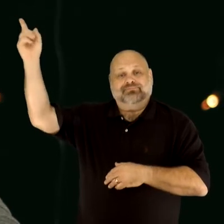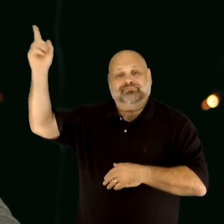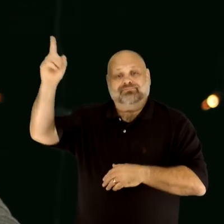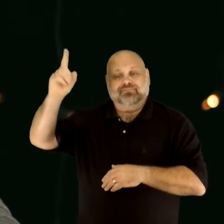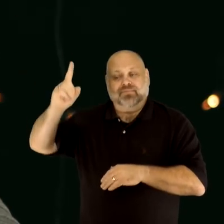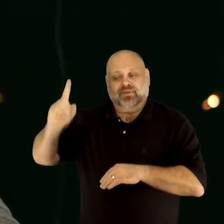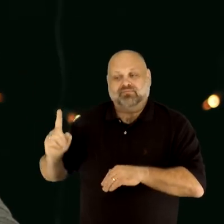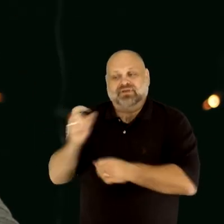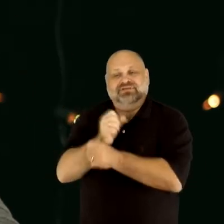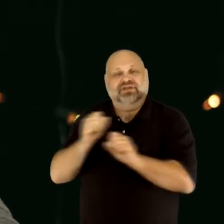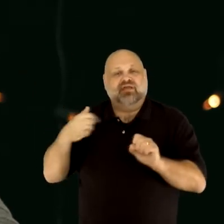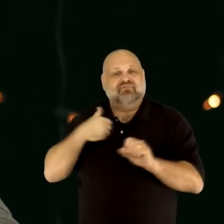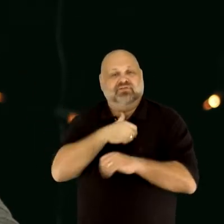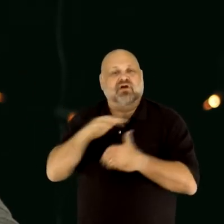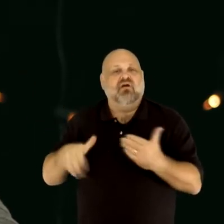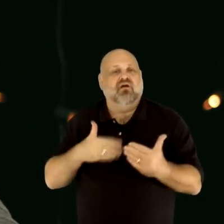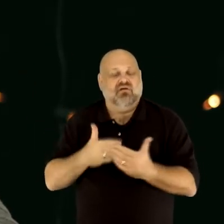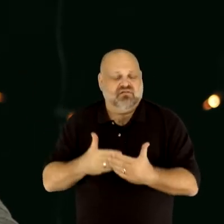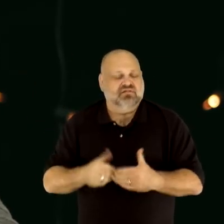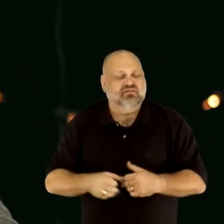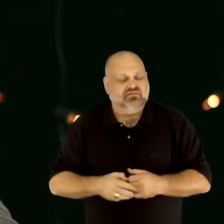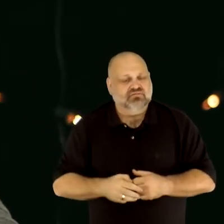coming down to save us all.